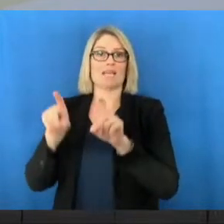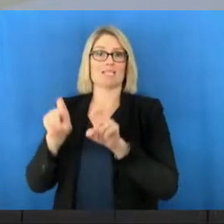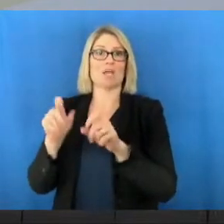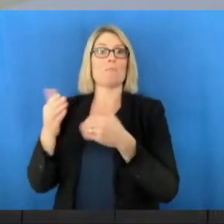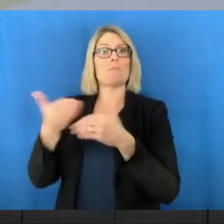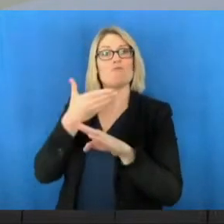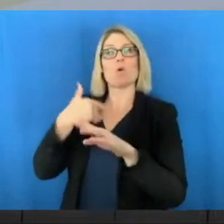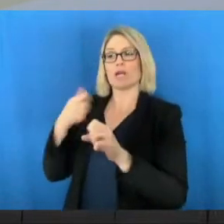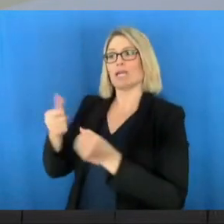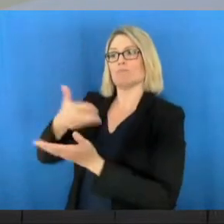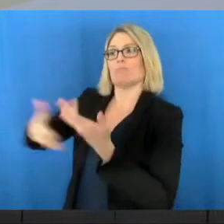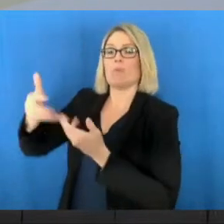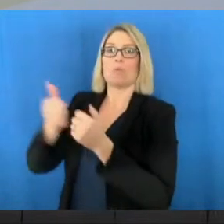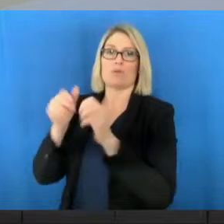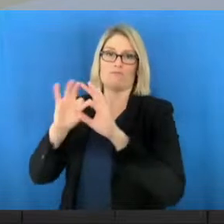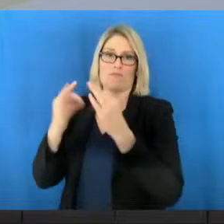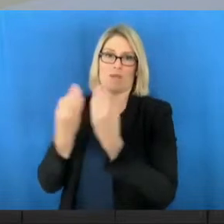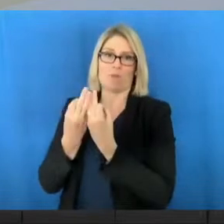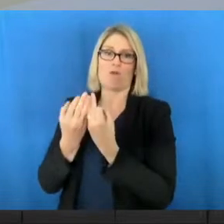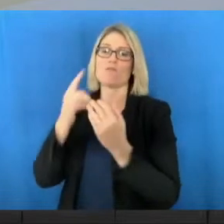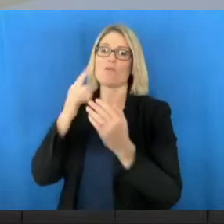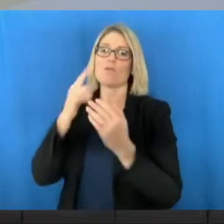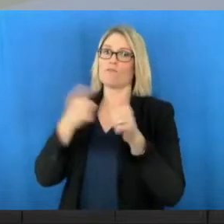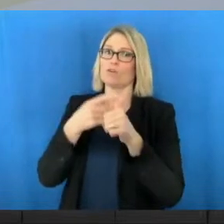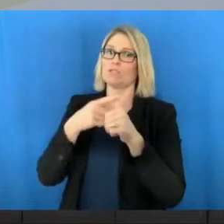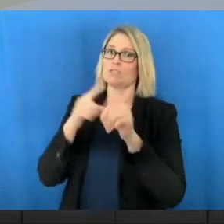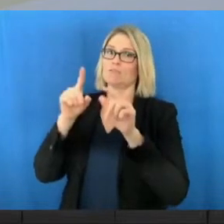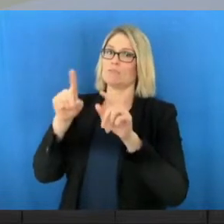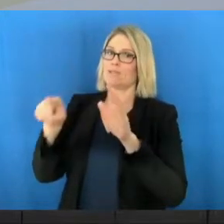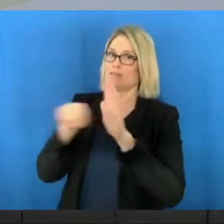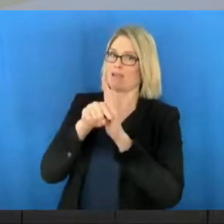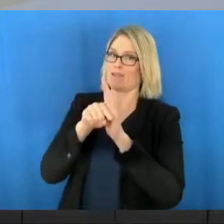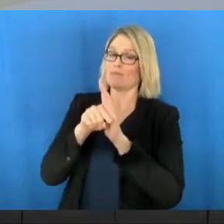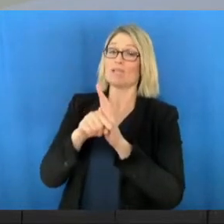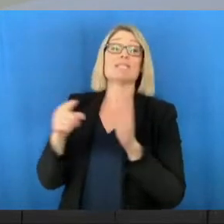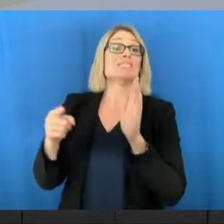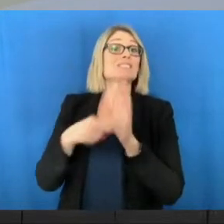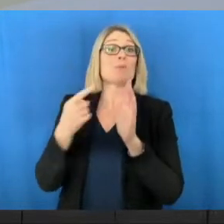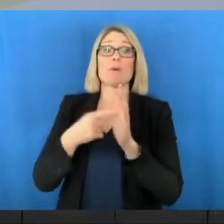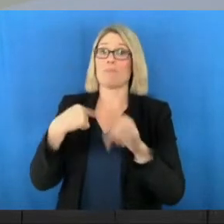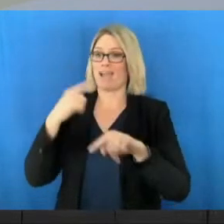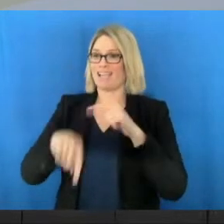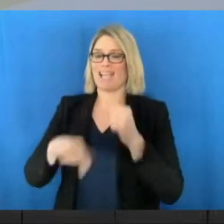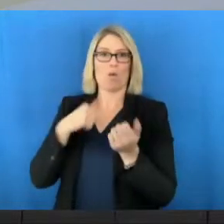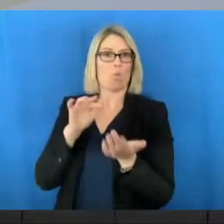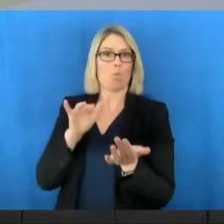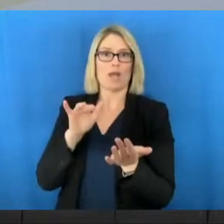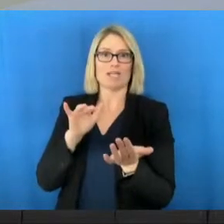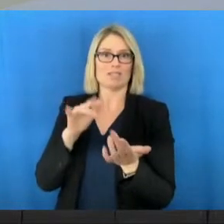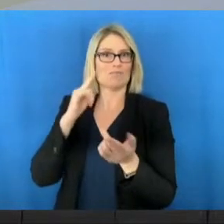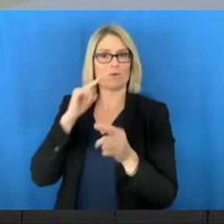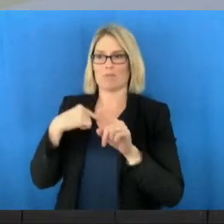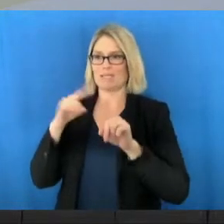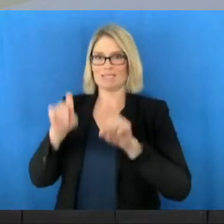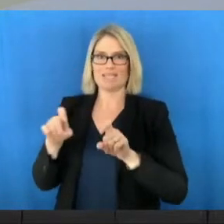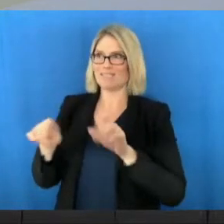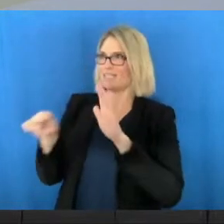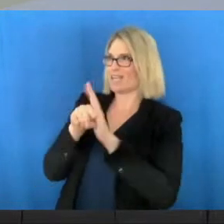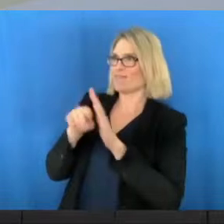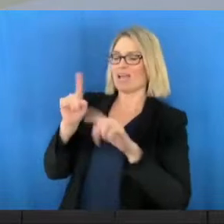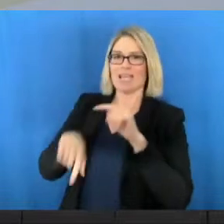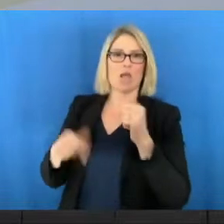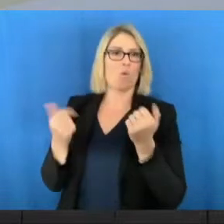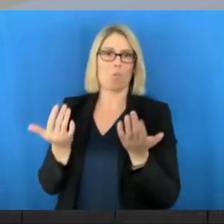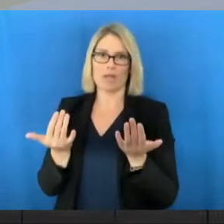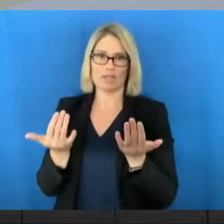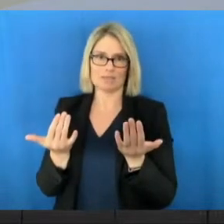families. There are times when it will not be feasible for rotational workers to wait for their first negative test. Although